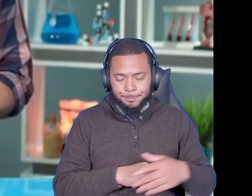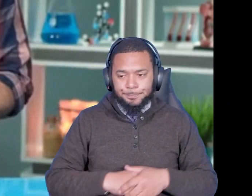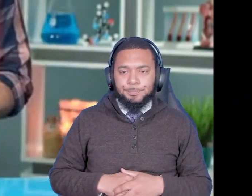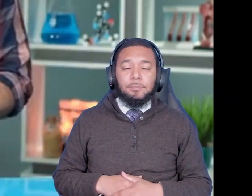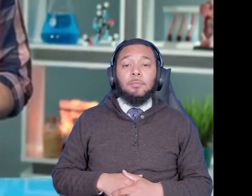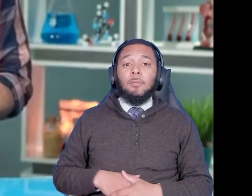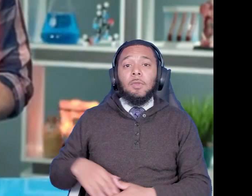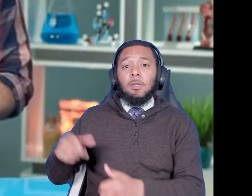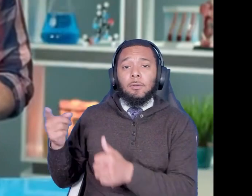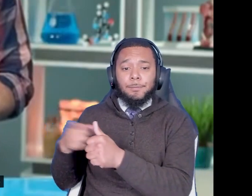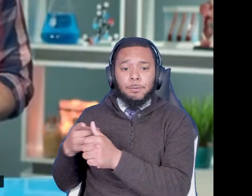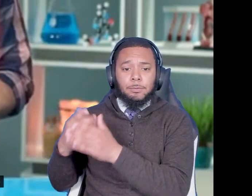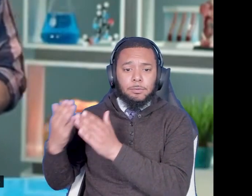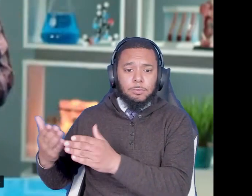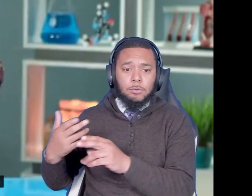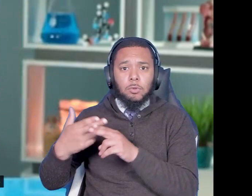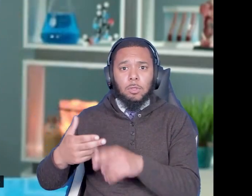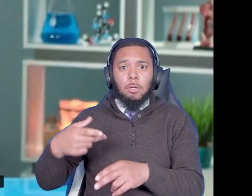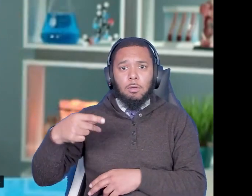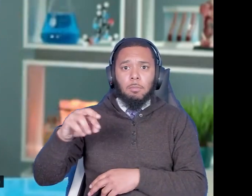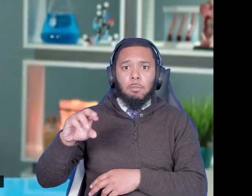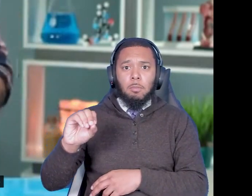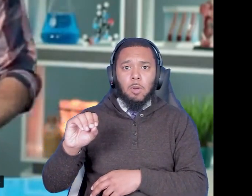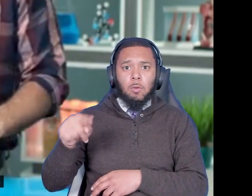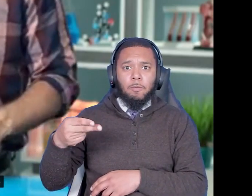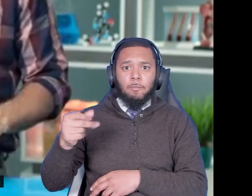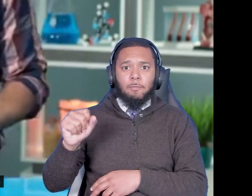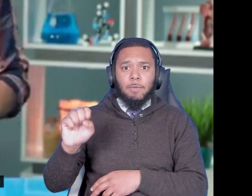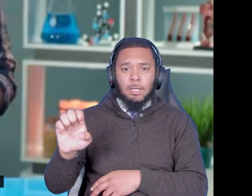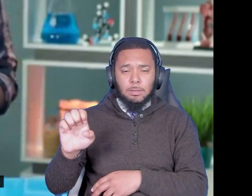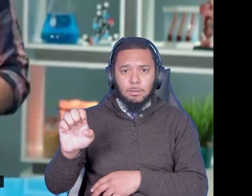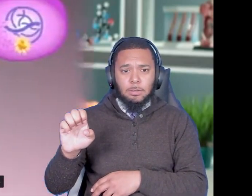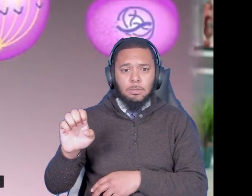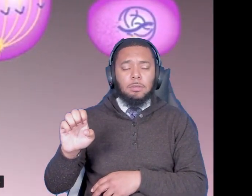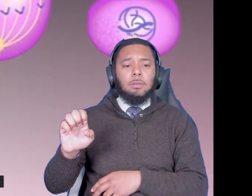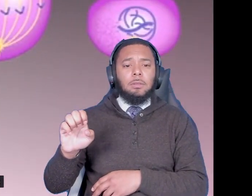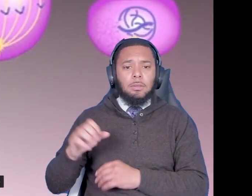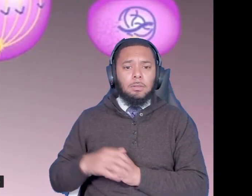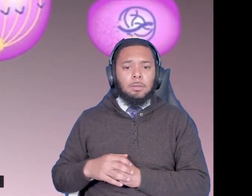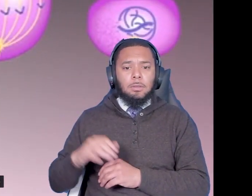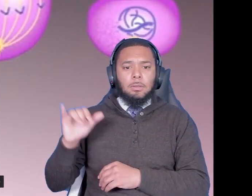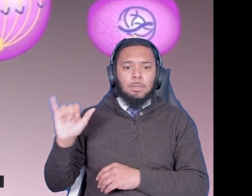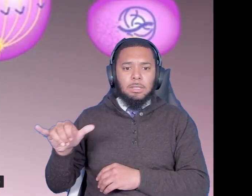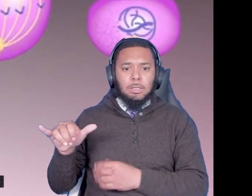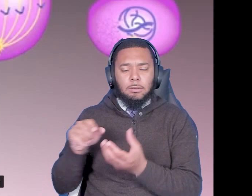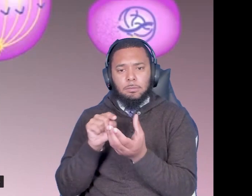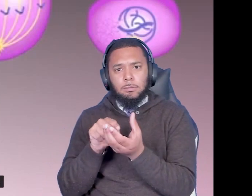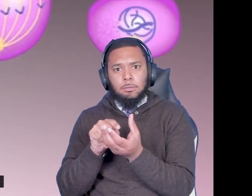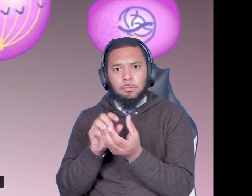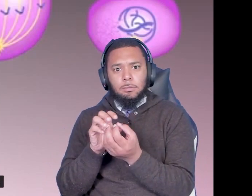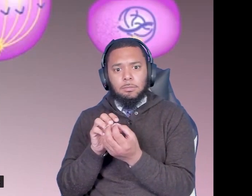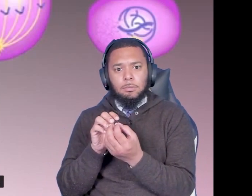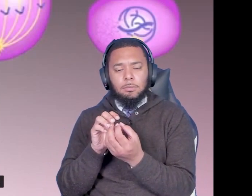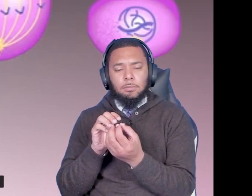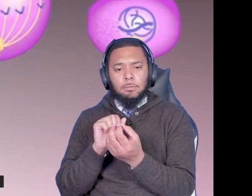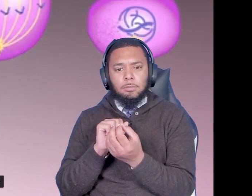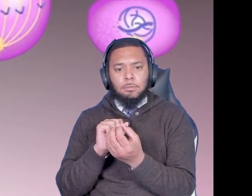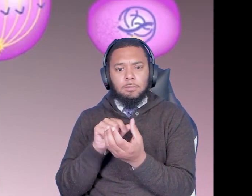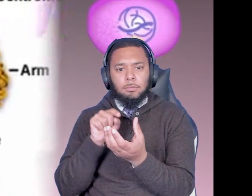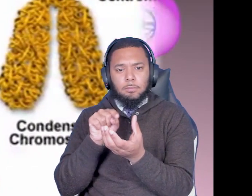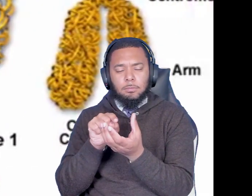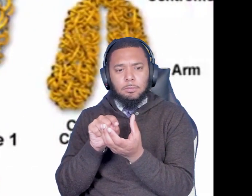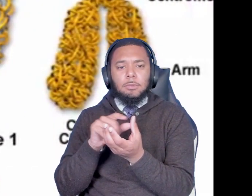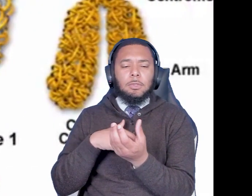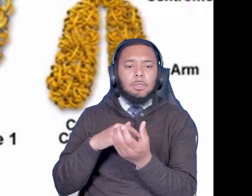first phase we have is referred to as prophase. Okay? Prophase is right over here on the left. The